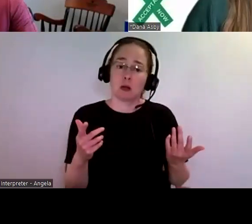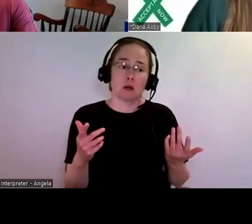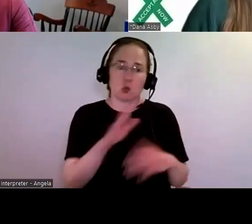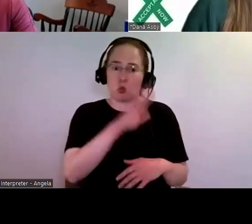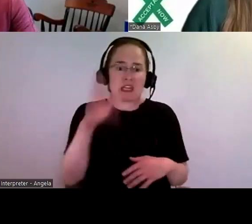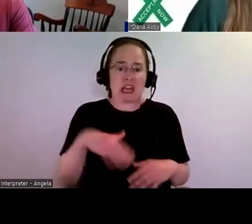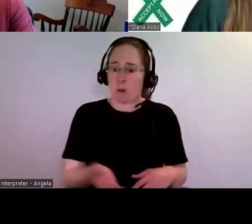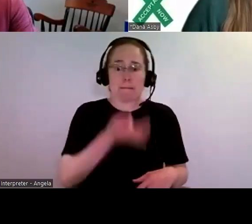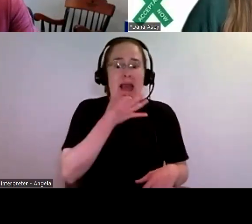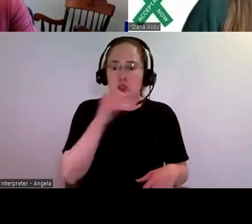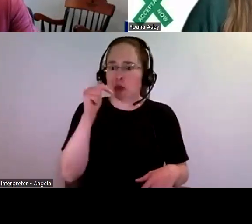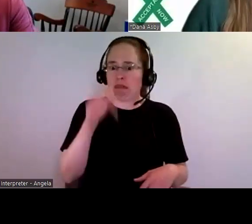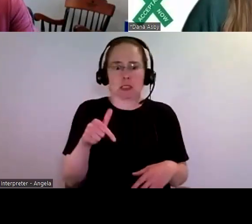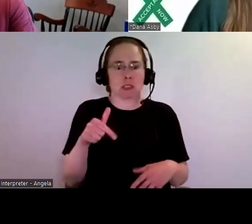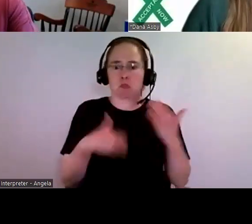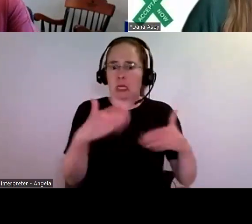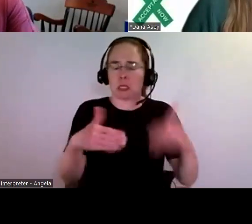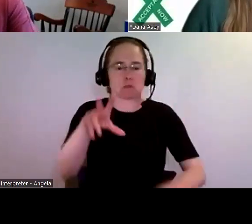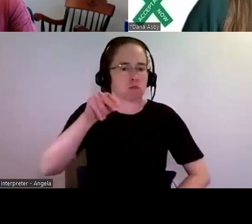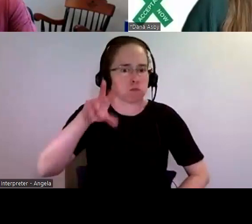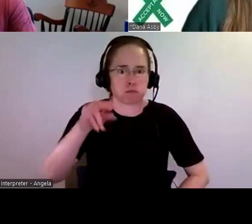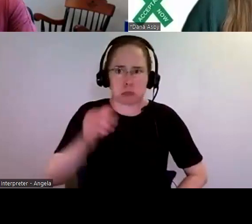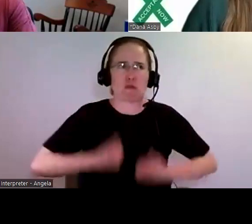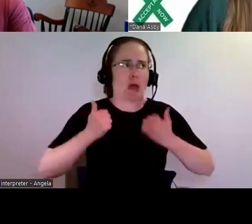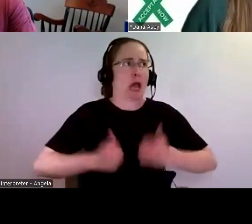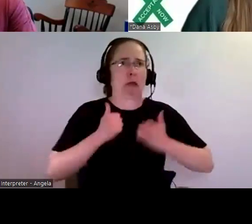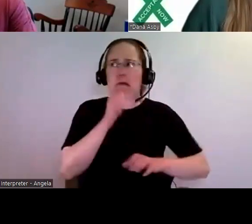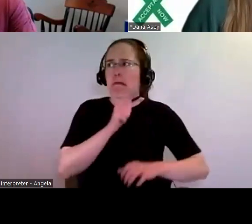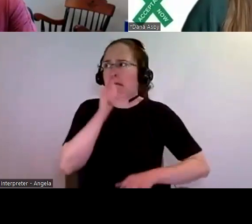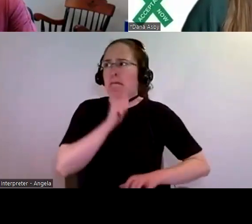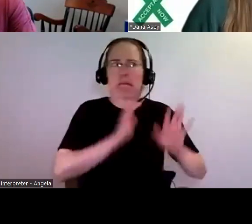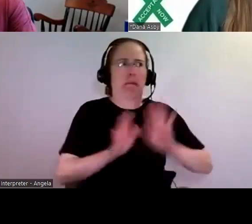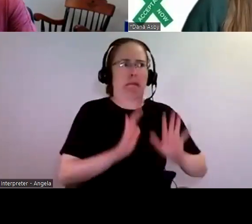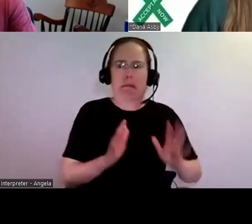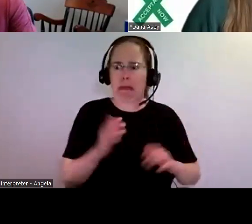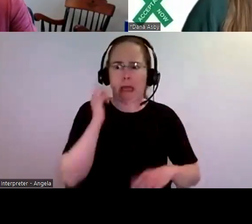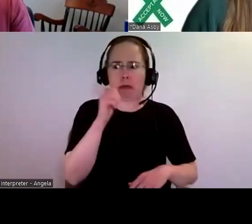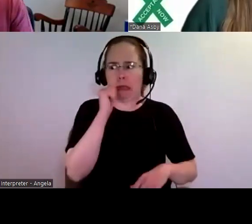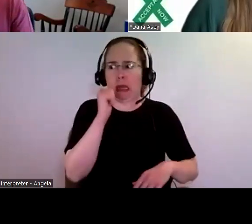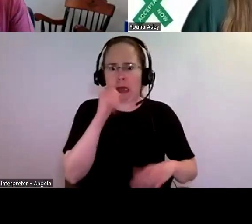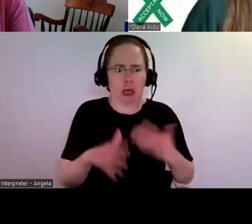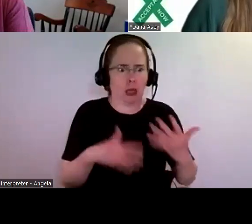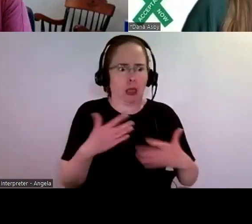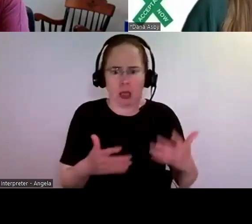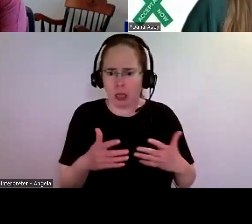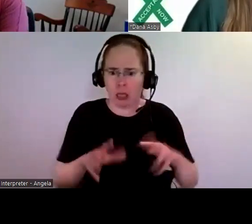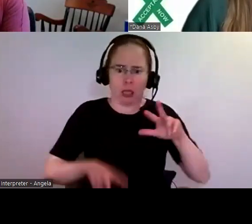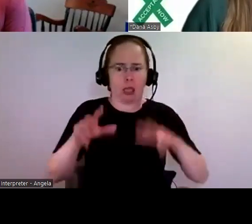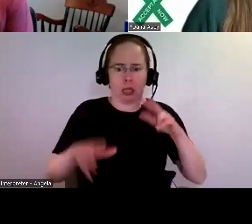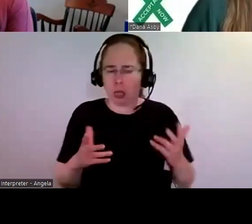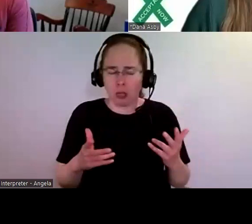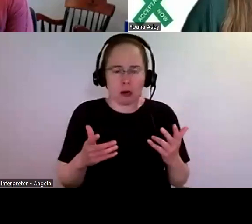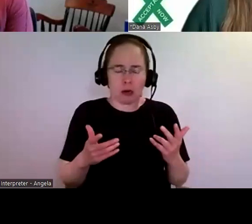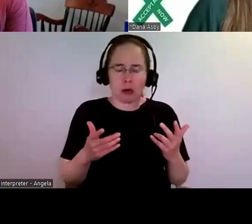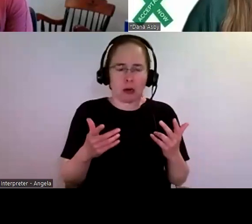mastered this. No, you're just surviving it, getting through it day by day and just trying